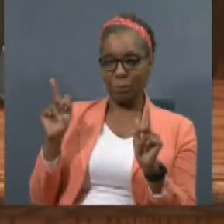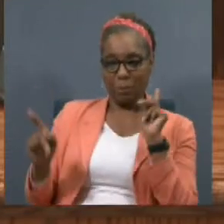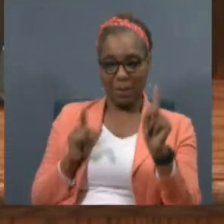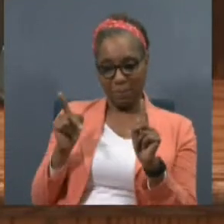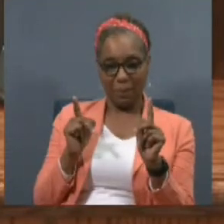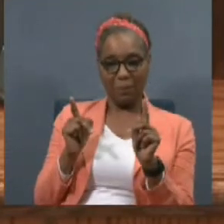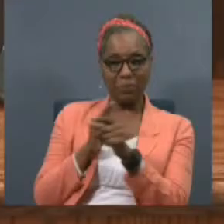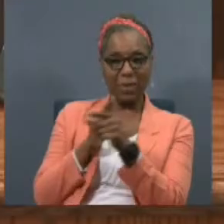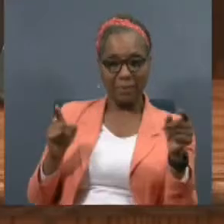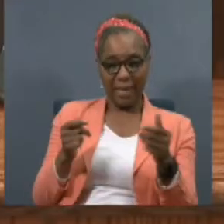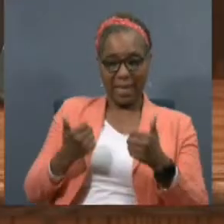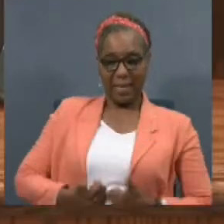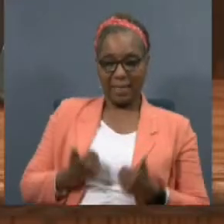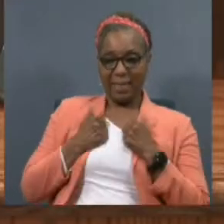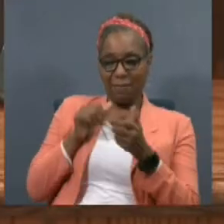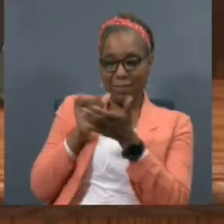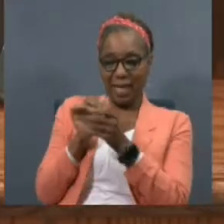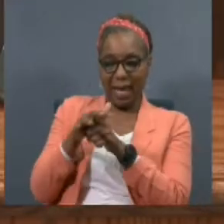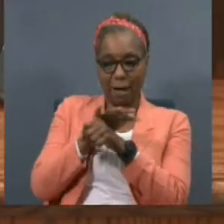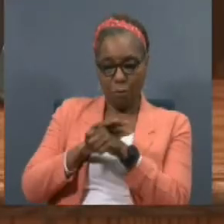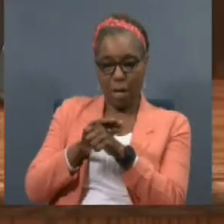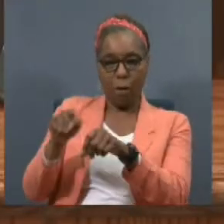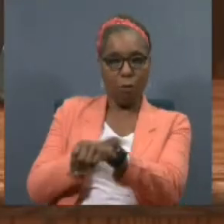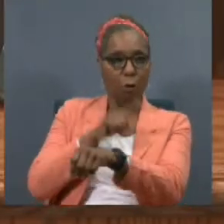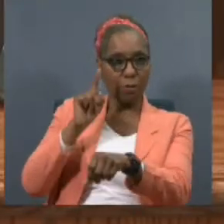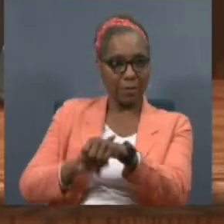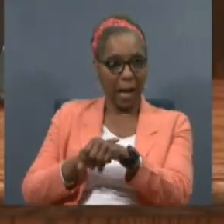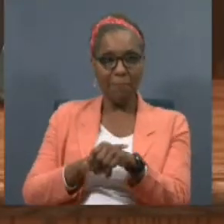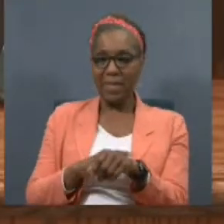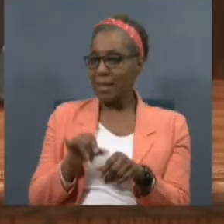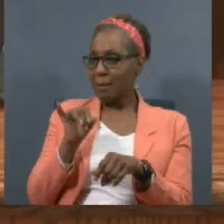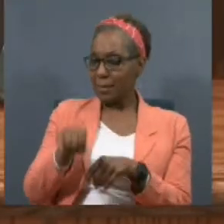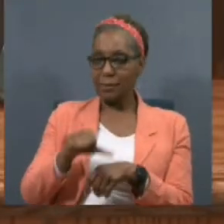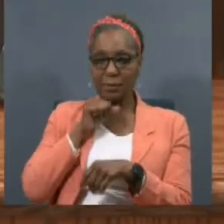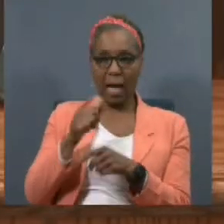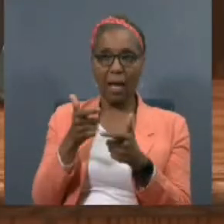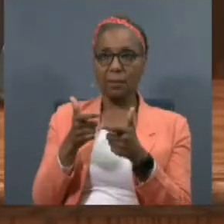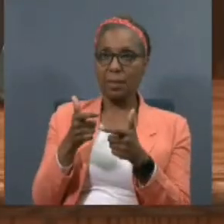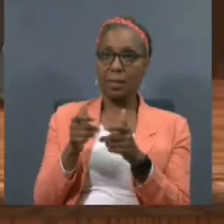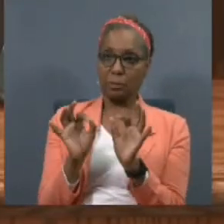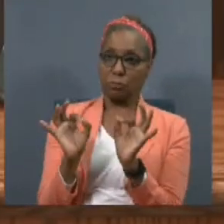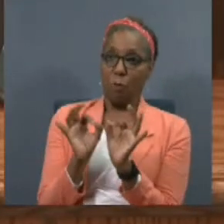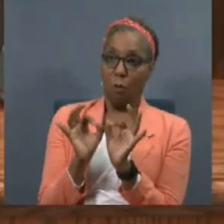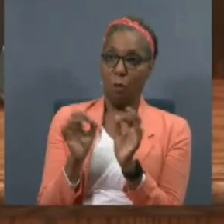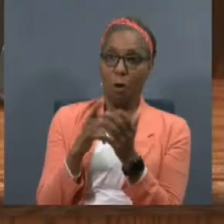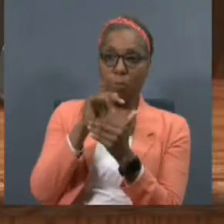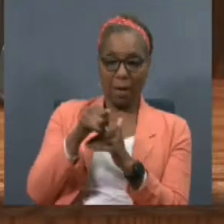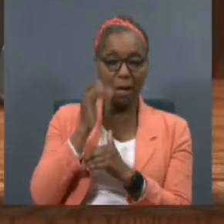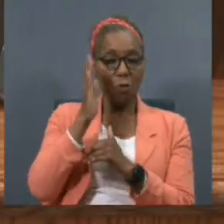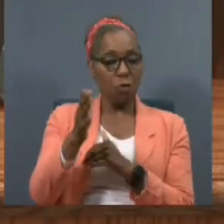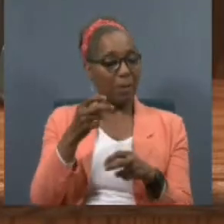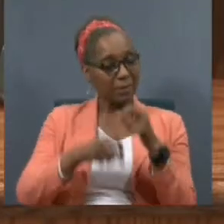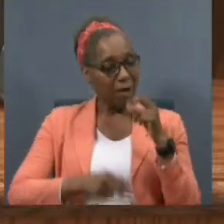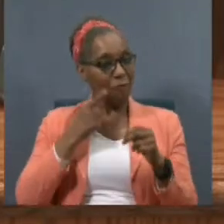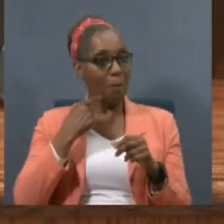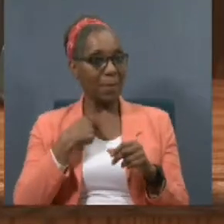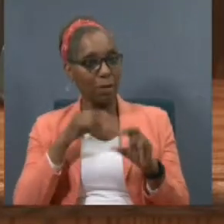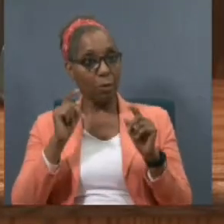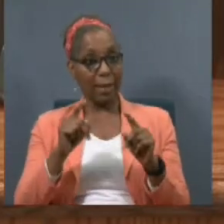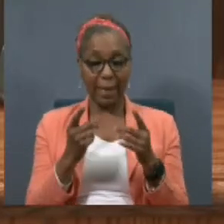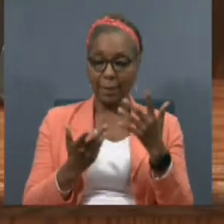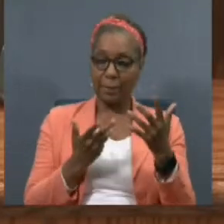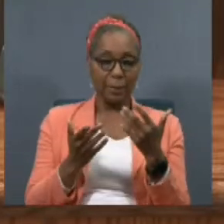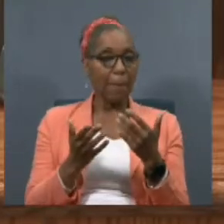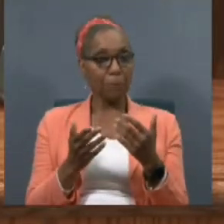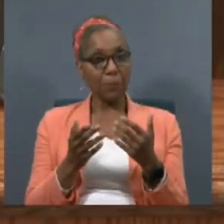been here for a long time, and this is a not insignificant project. And it's going to be very hard for me. I know one way or